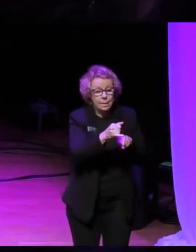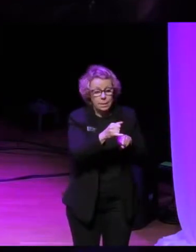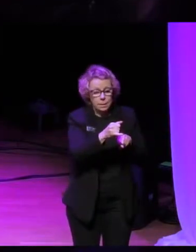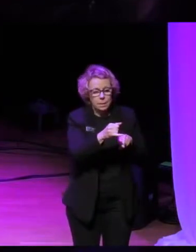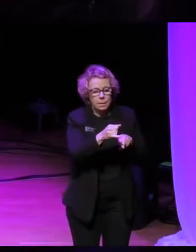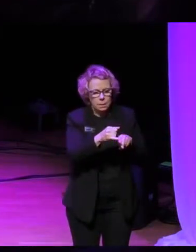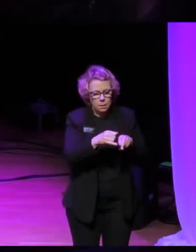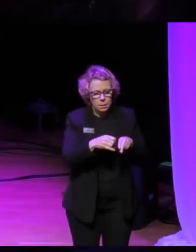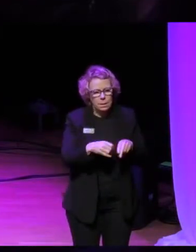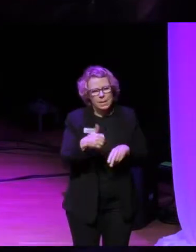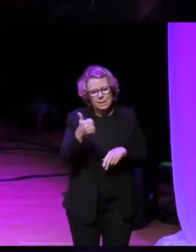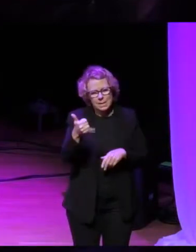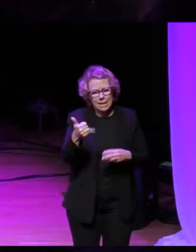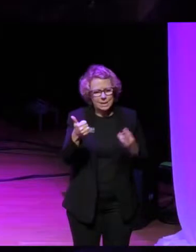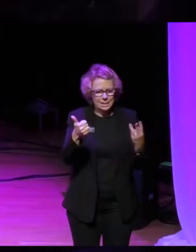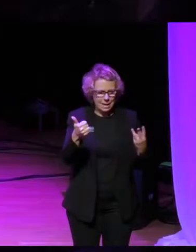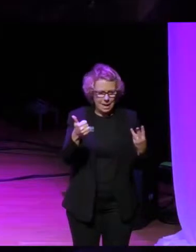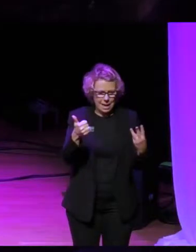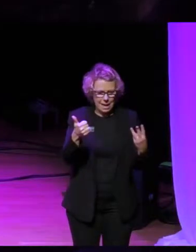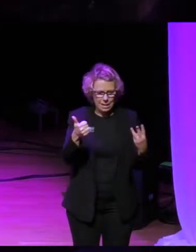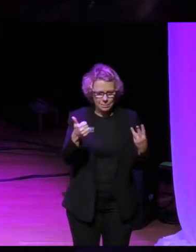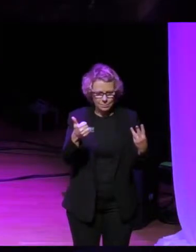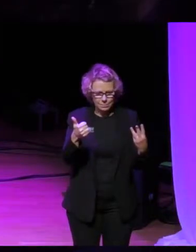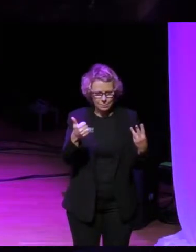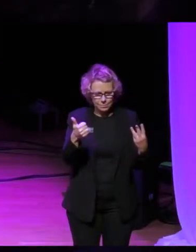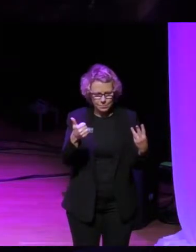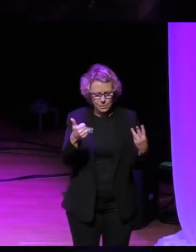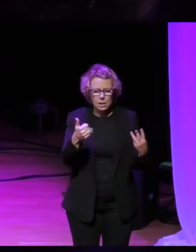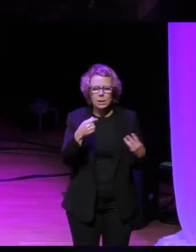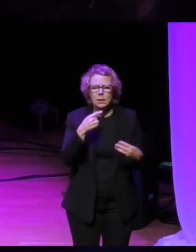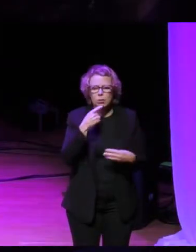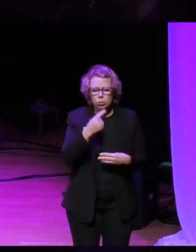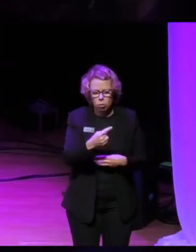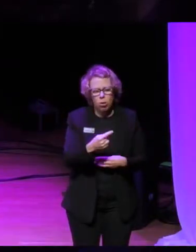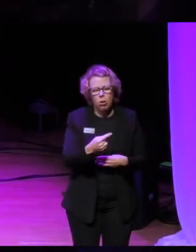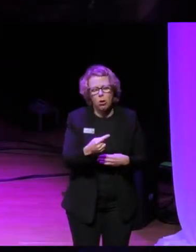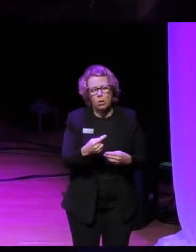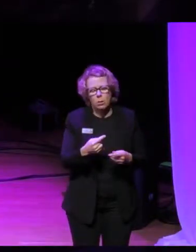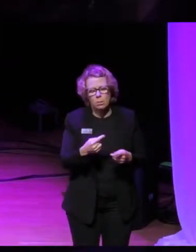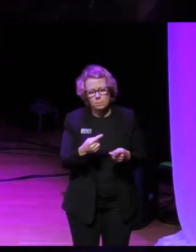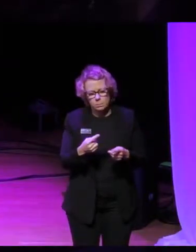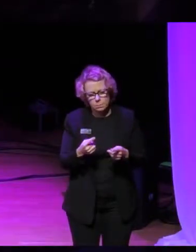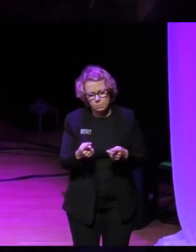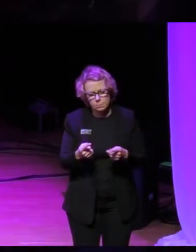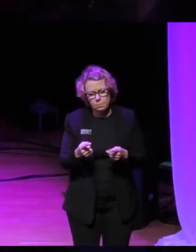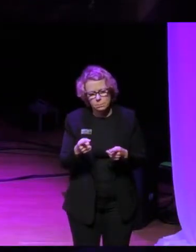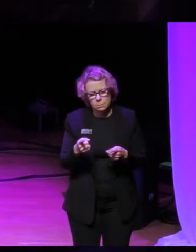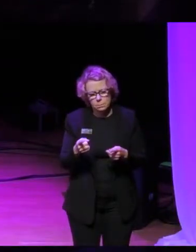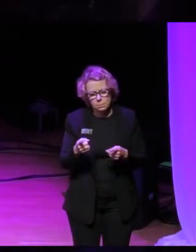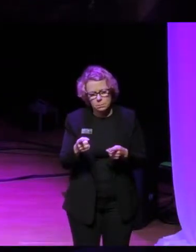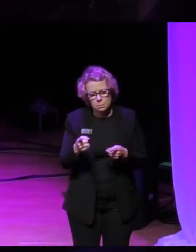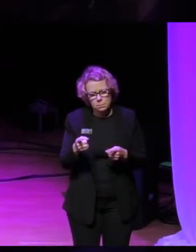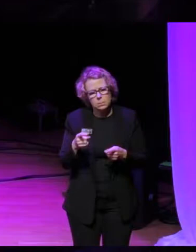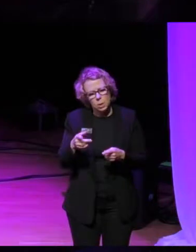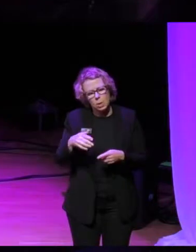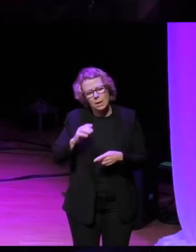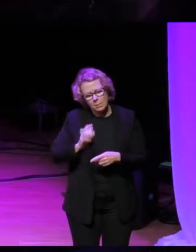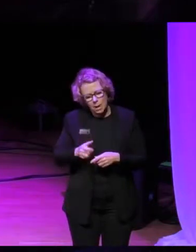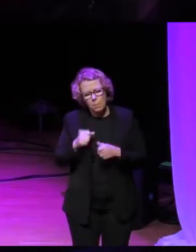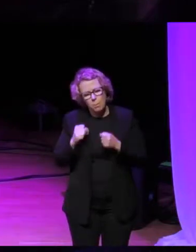voted 6-3 that this was that Jane Doe had to be permitted to go to her